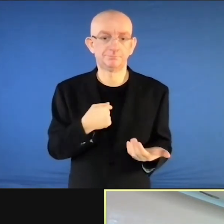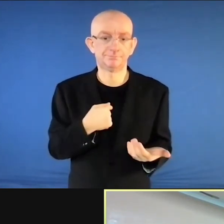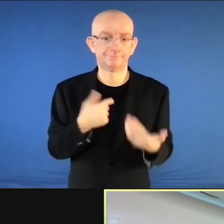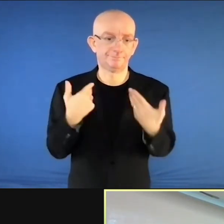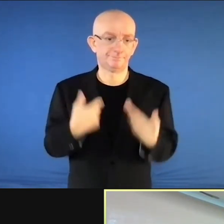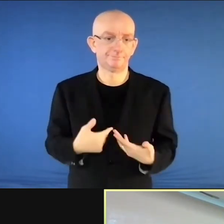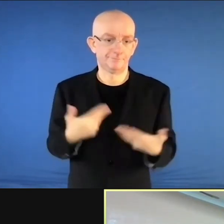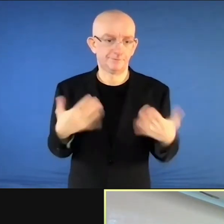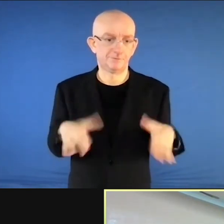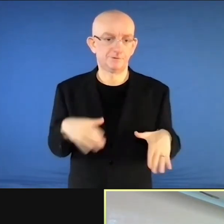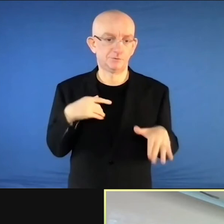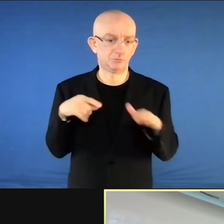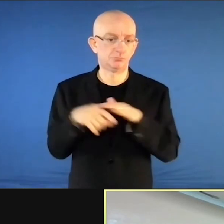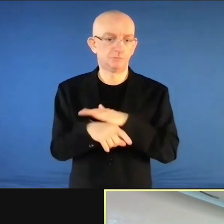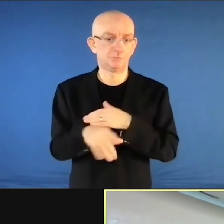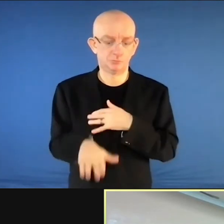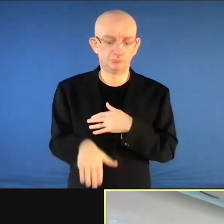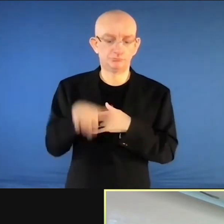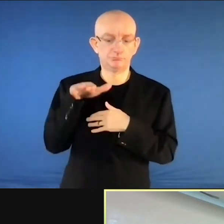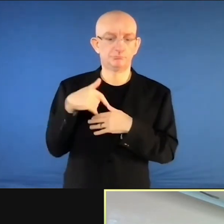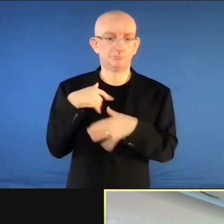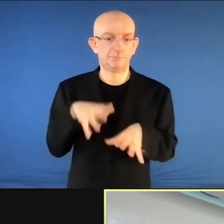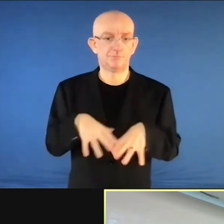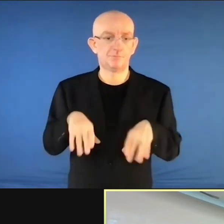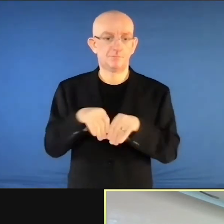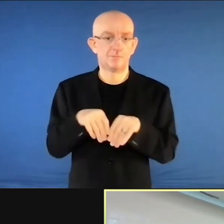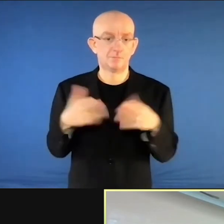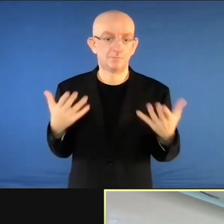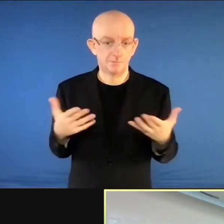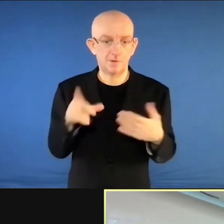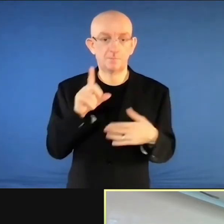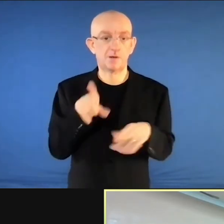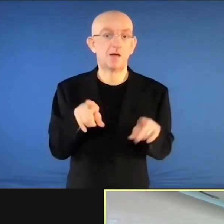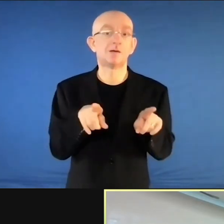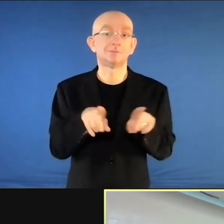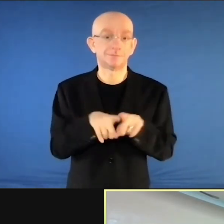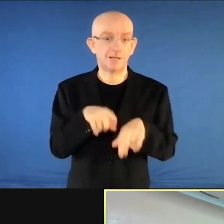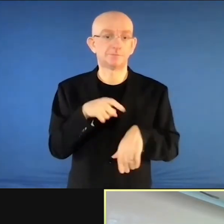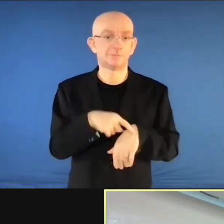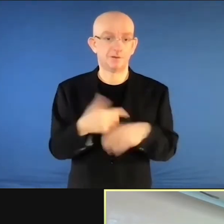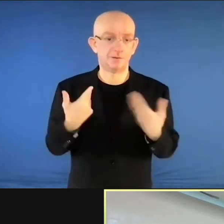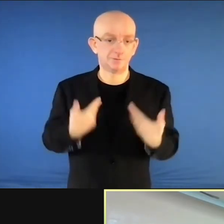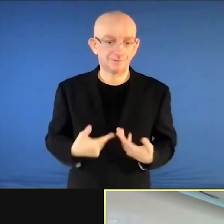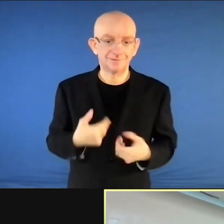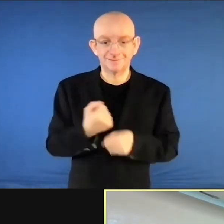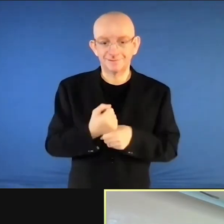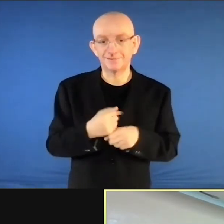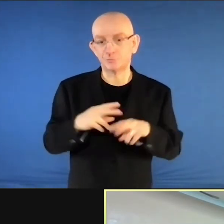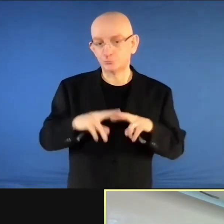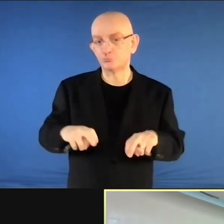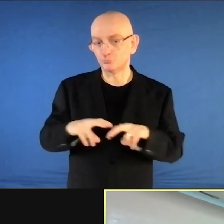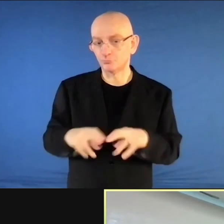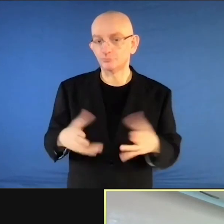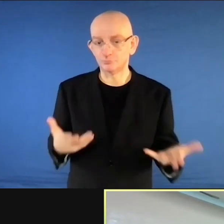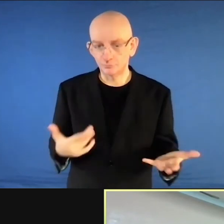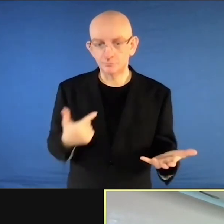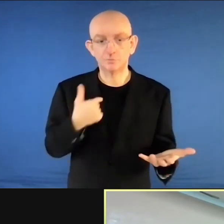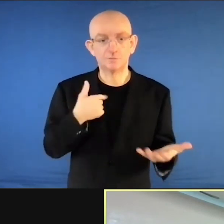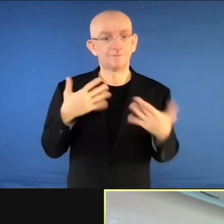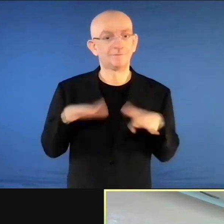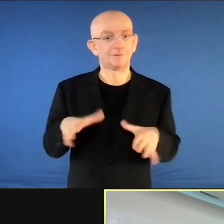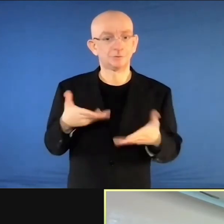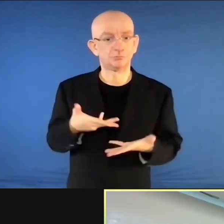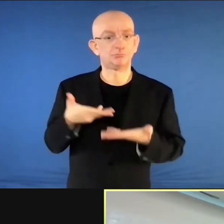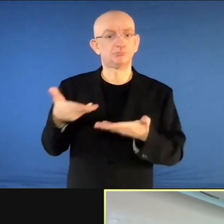researcher, I have been invited by a big organization of School at,